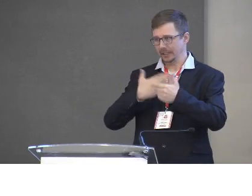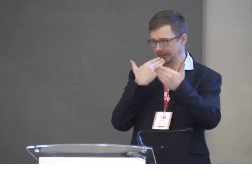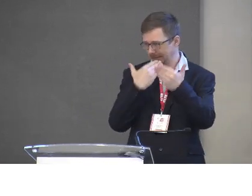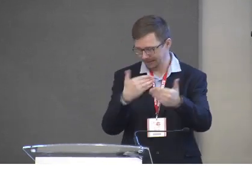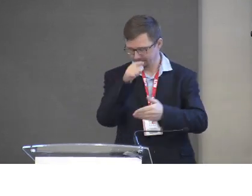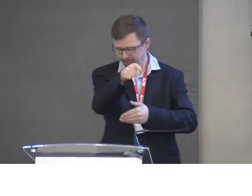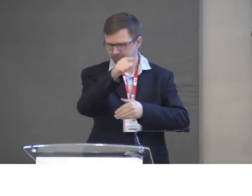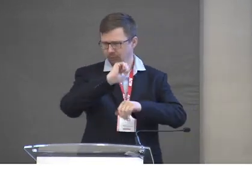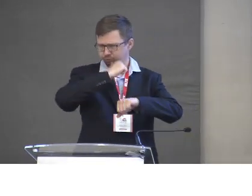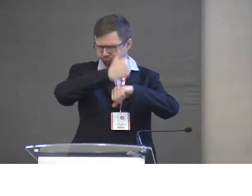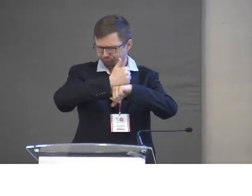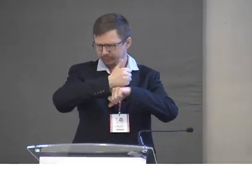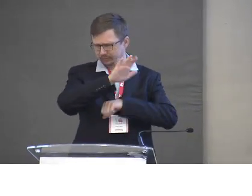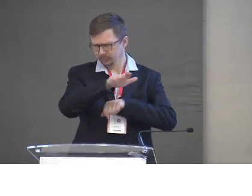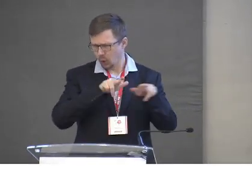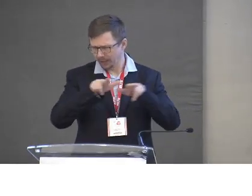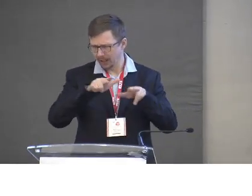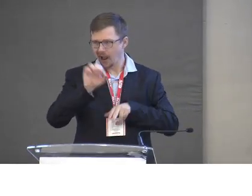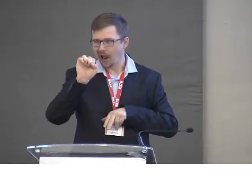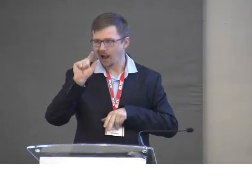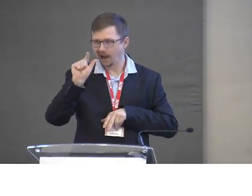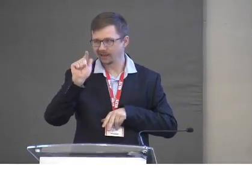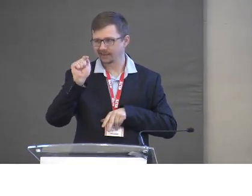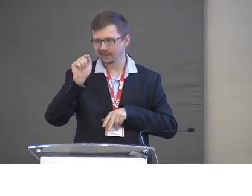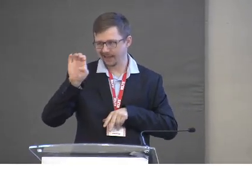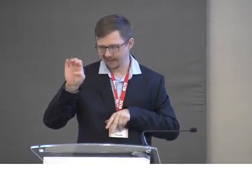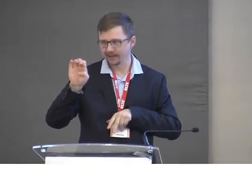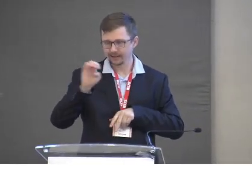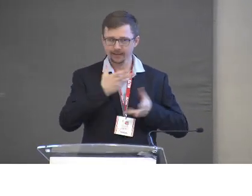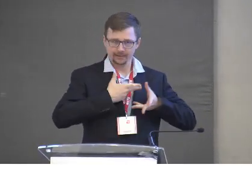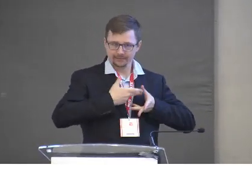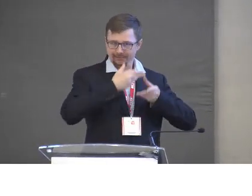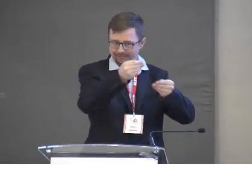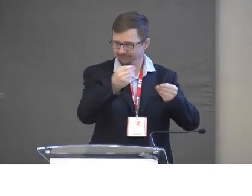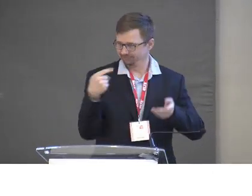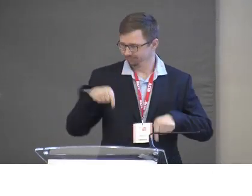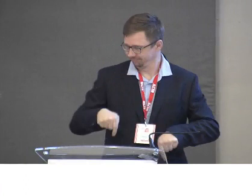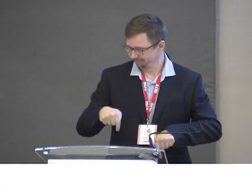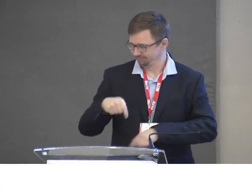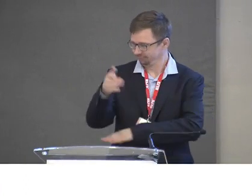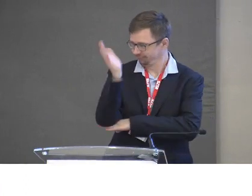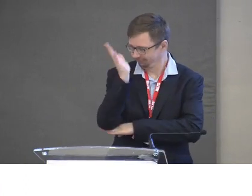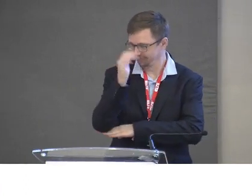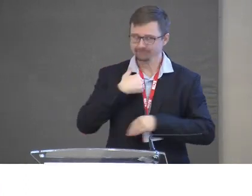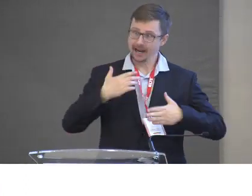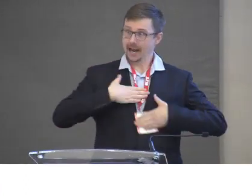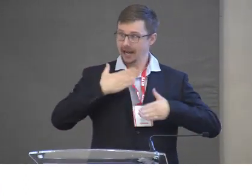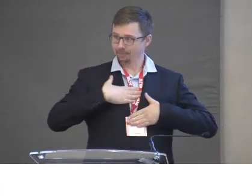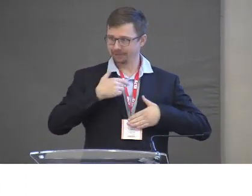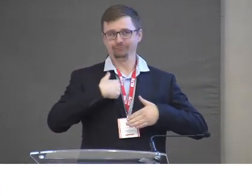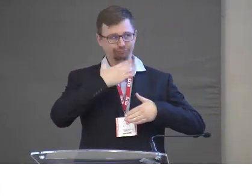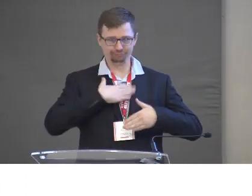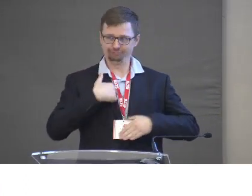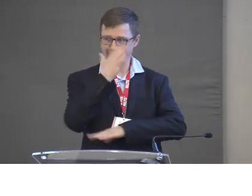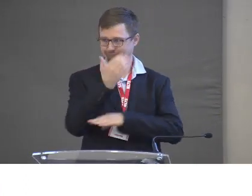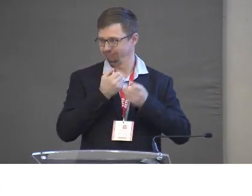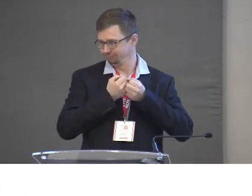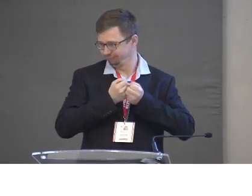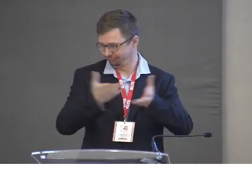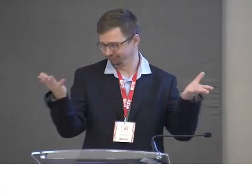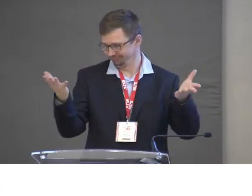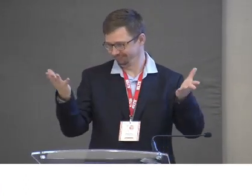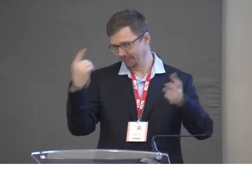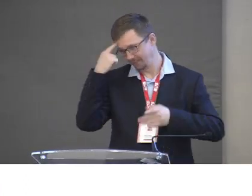Before starting our presentation proper, I would like to sincerely thank Alte for the invitation to present